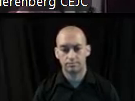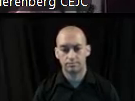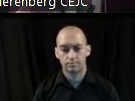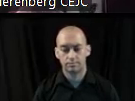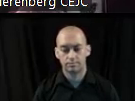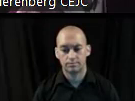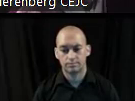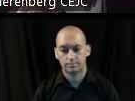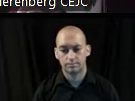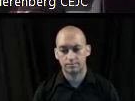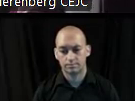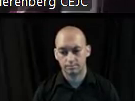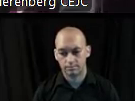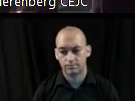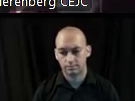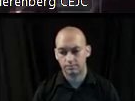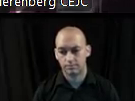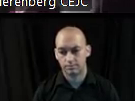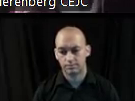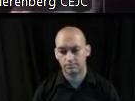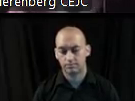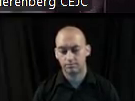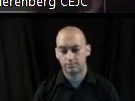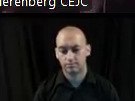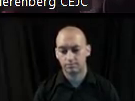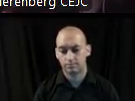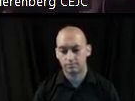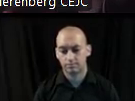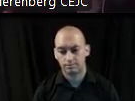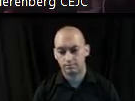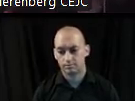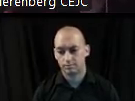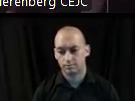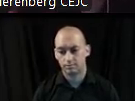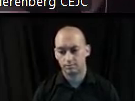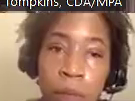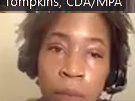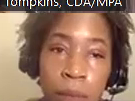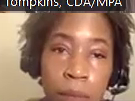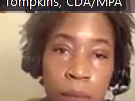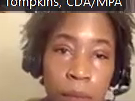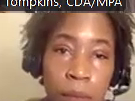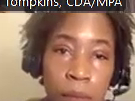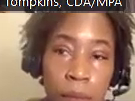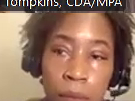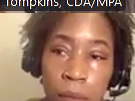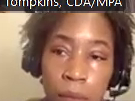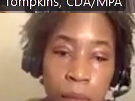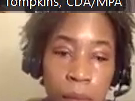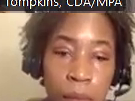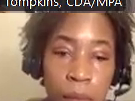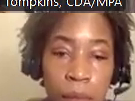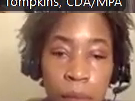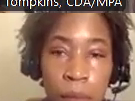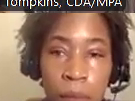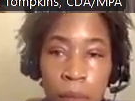Rex, our ALS interpreter for today, and then we'll go from there. I'm filling in for Carol today, so I